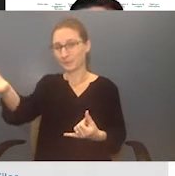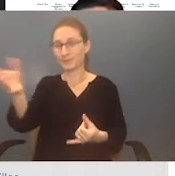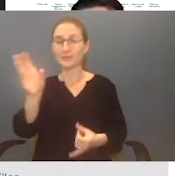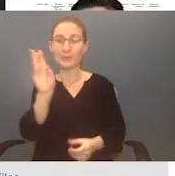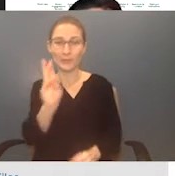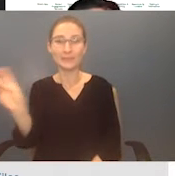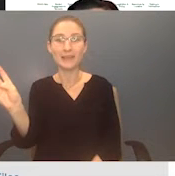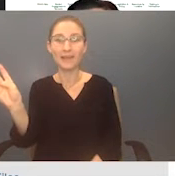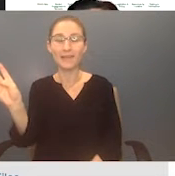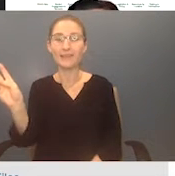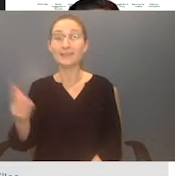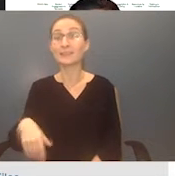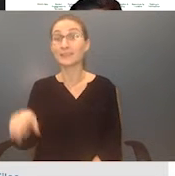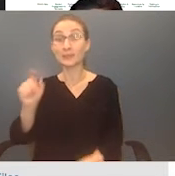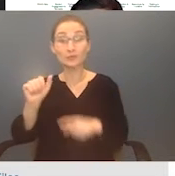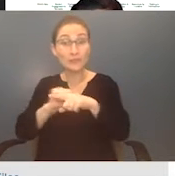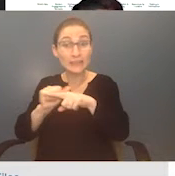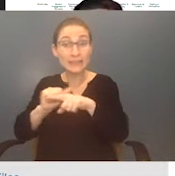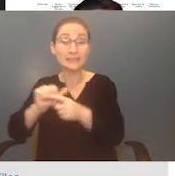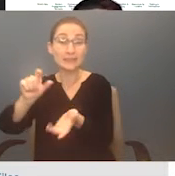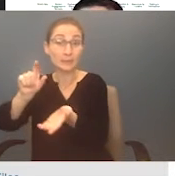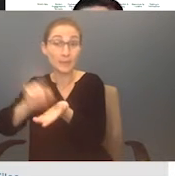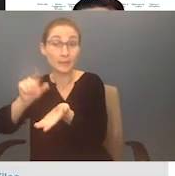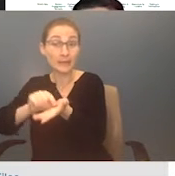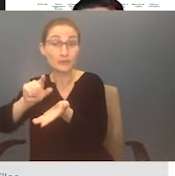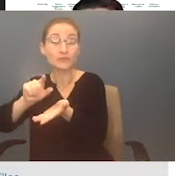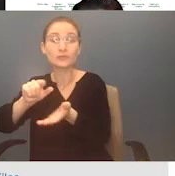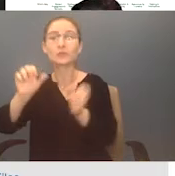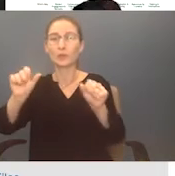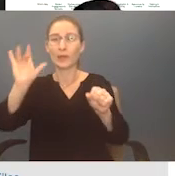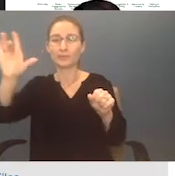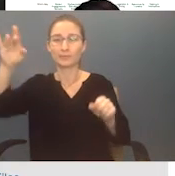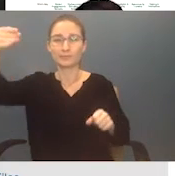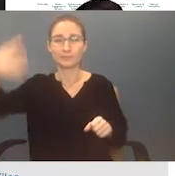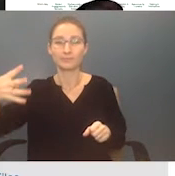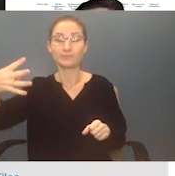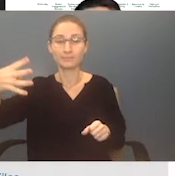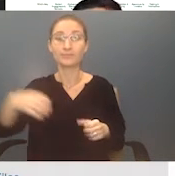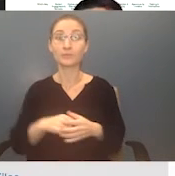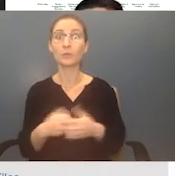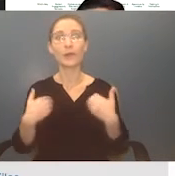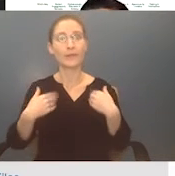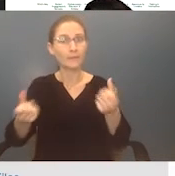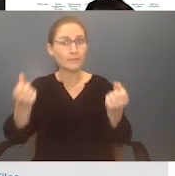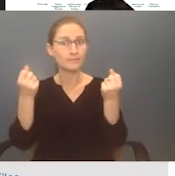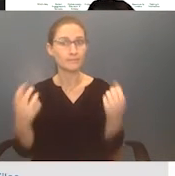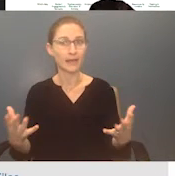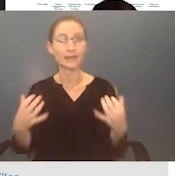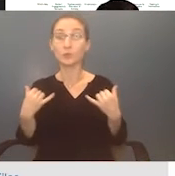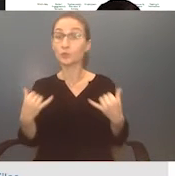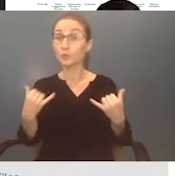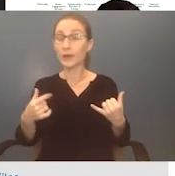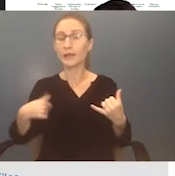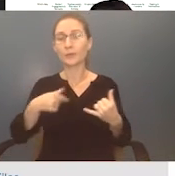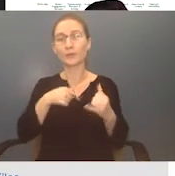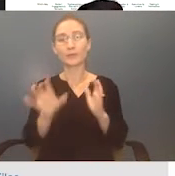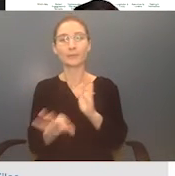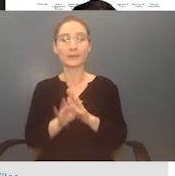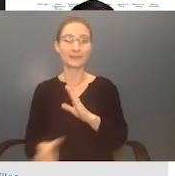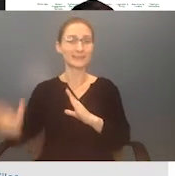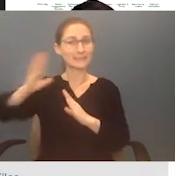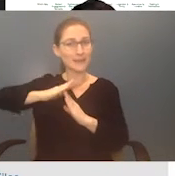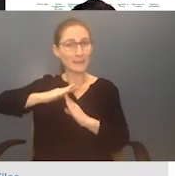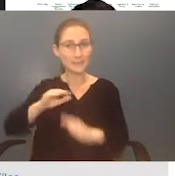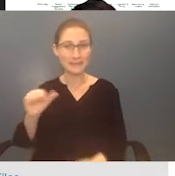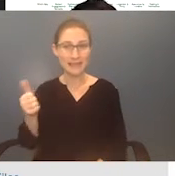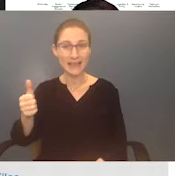on our website under trainings and publications. So you can see there's a lot. And today we've hand selected 10, the top 10 list